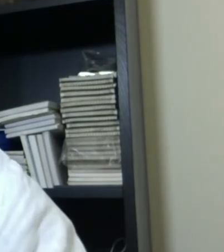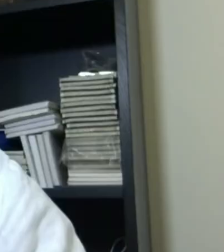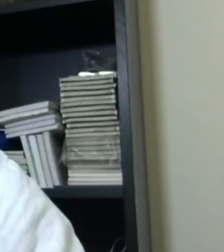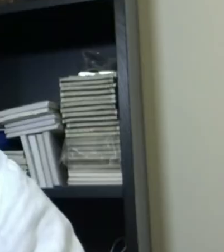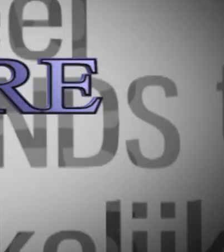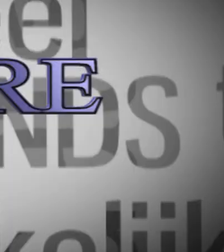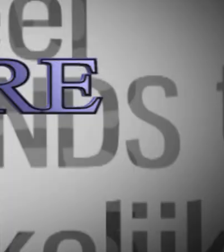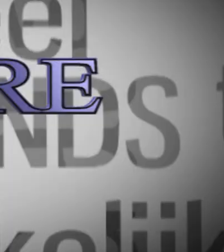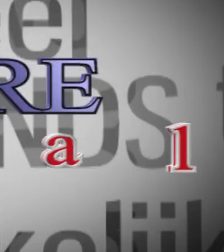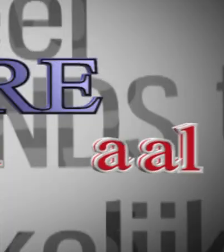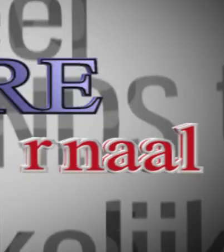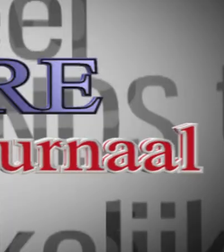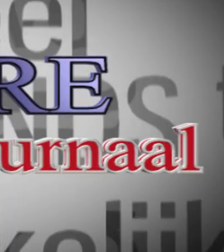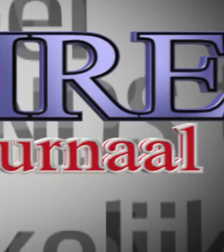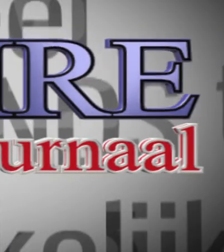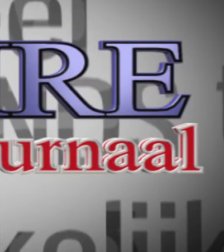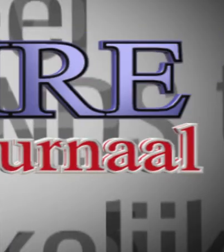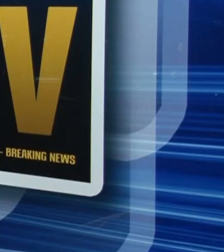Chinese.